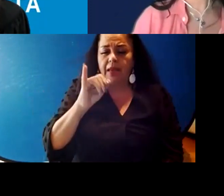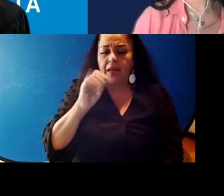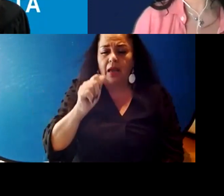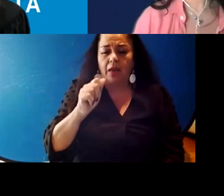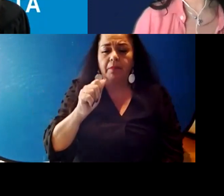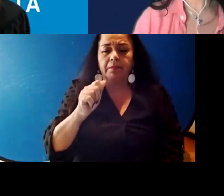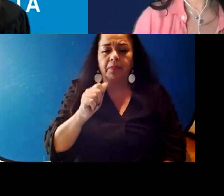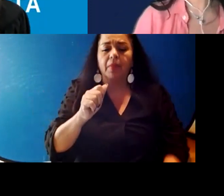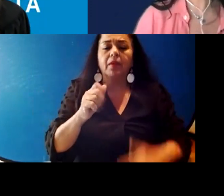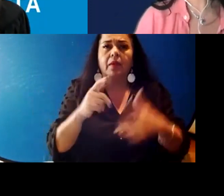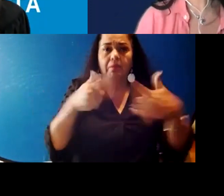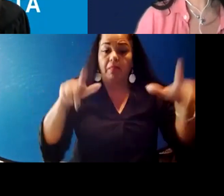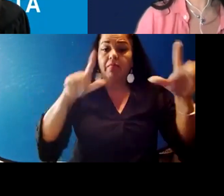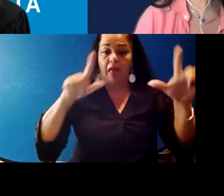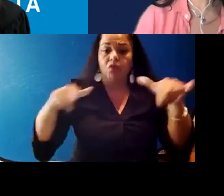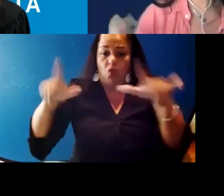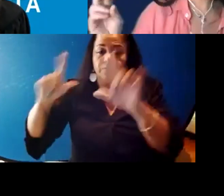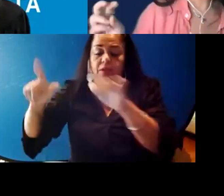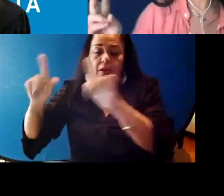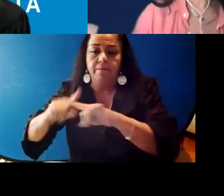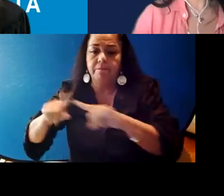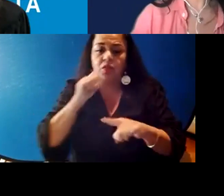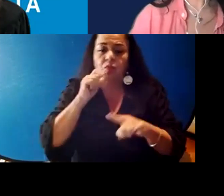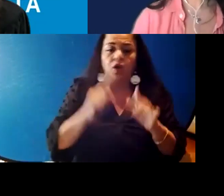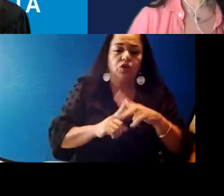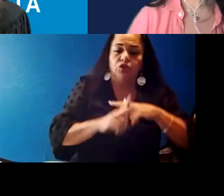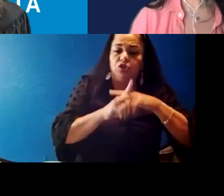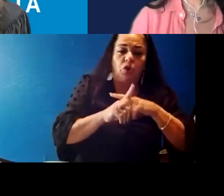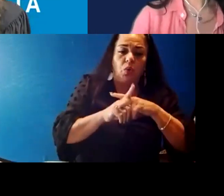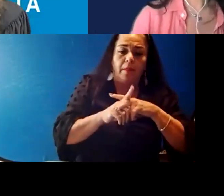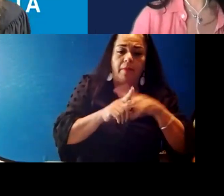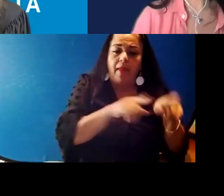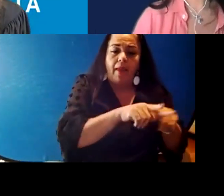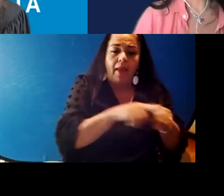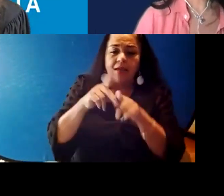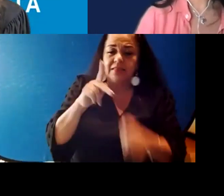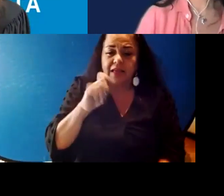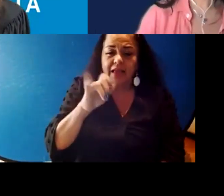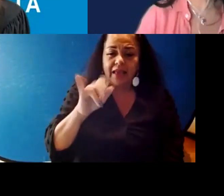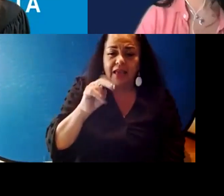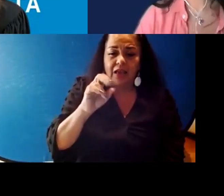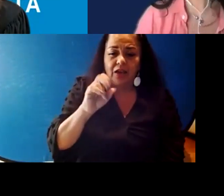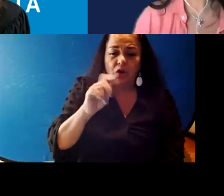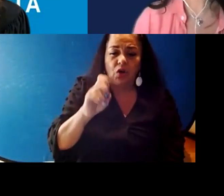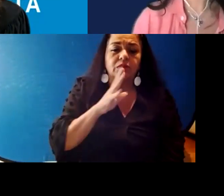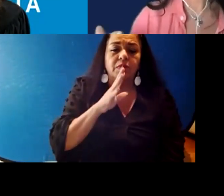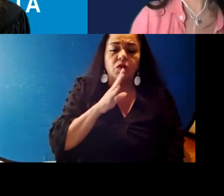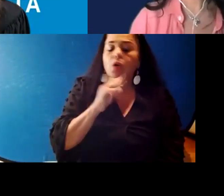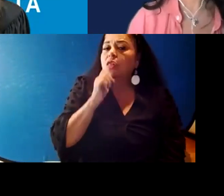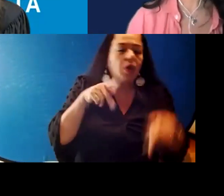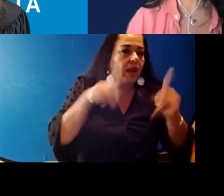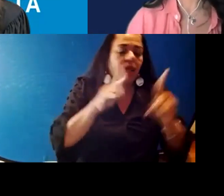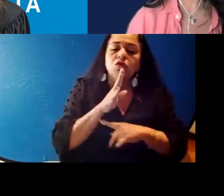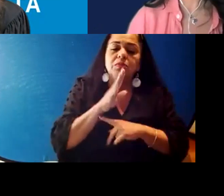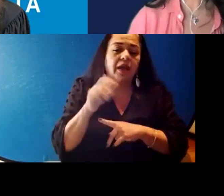take a very different stance. They were no longer going to show up as a keynote speaker. They were going to be keynote listeners. They weren't allowed to speak, literally